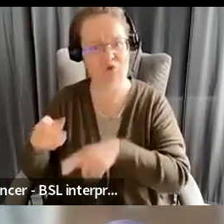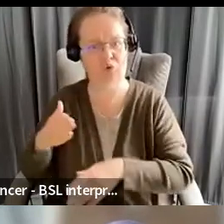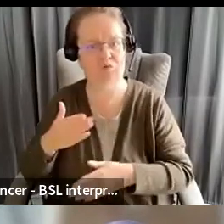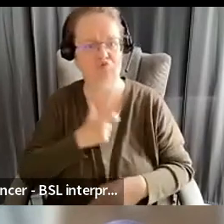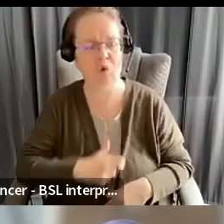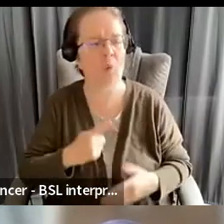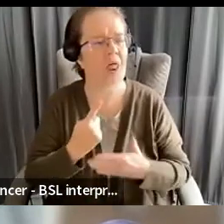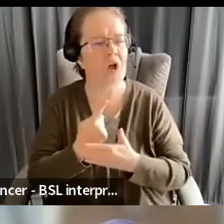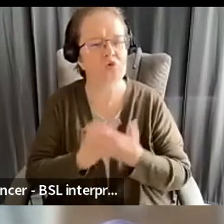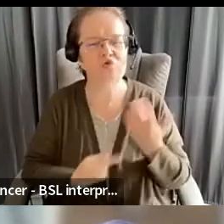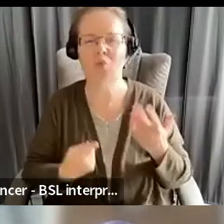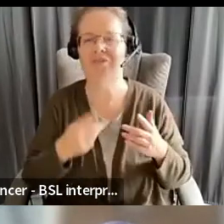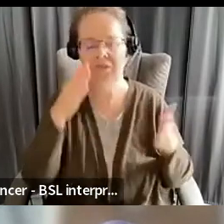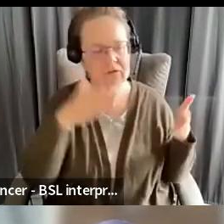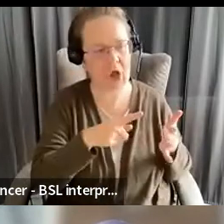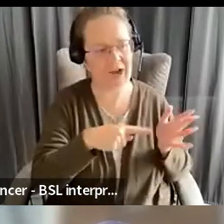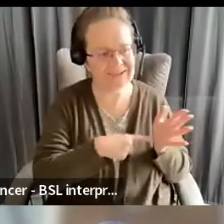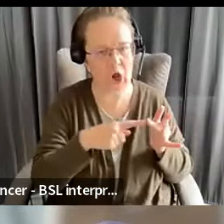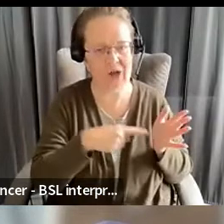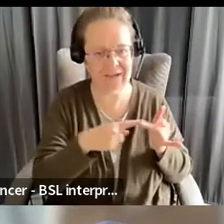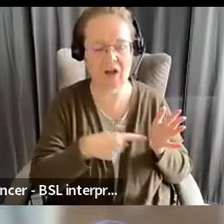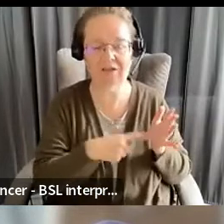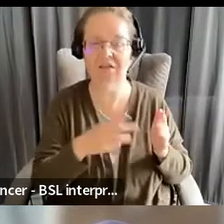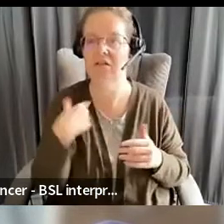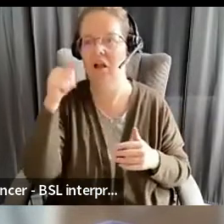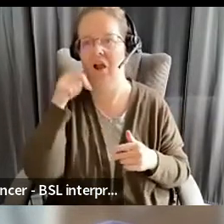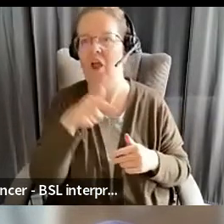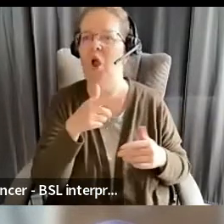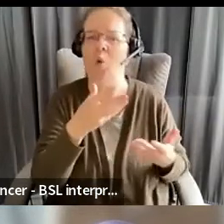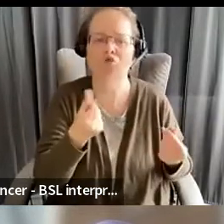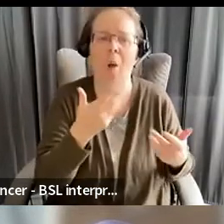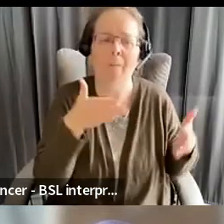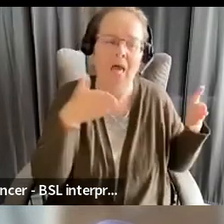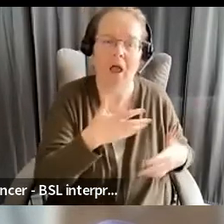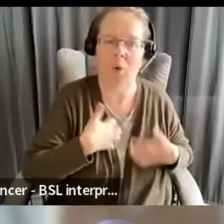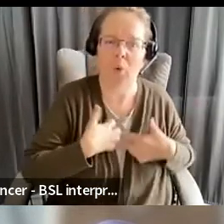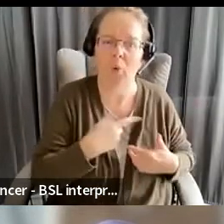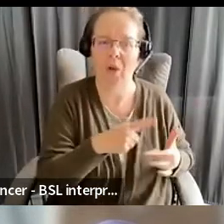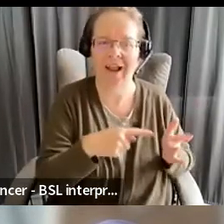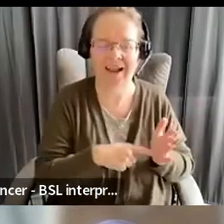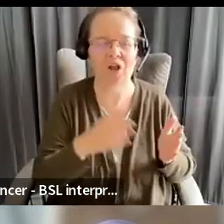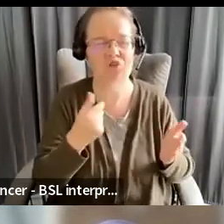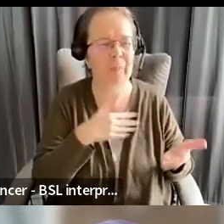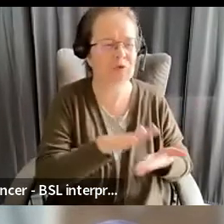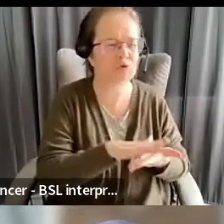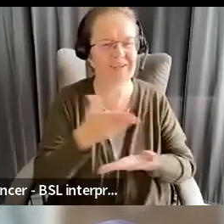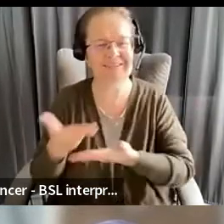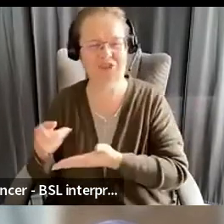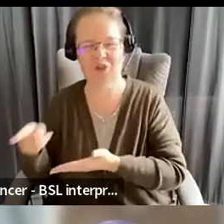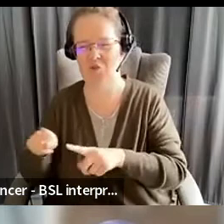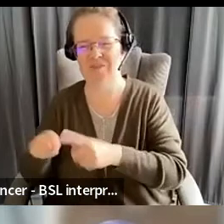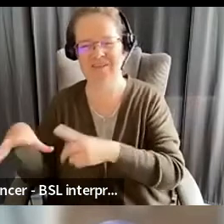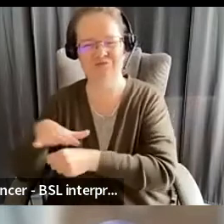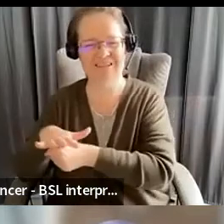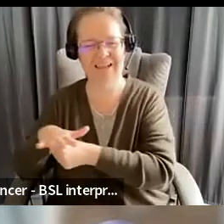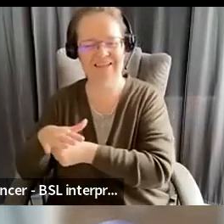not just IT, and I'm sure there'll be people here who'll be interested in IT, but there'll be people who might want to transition from another sector they're